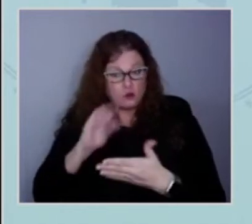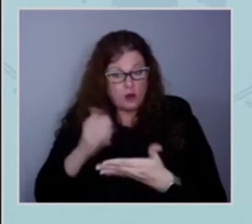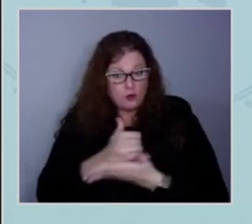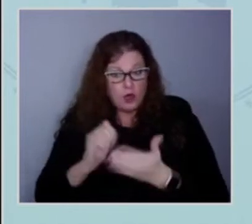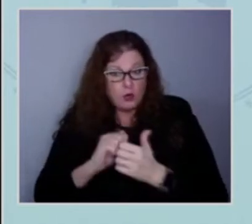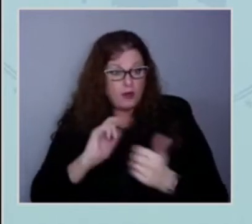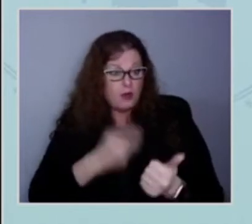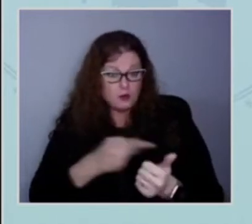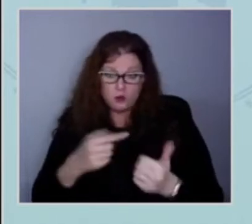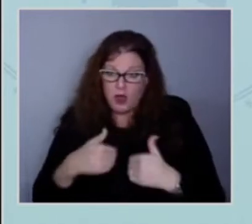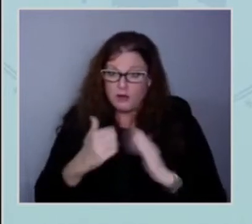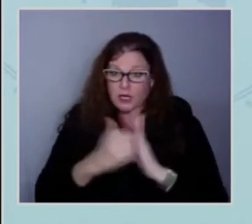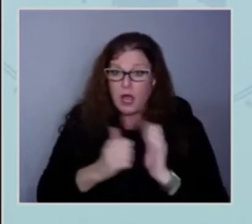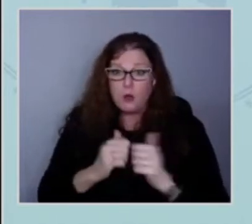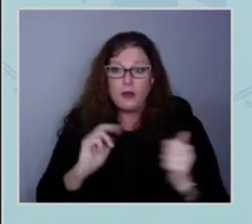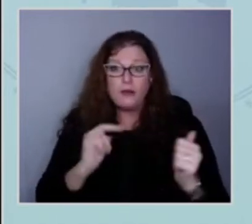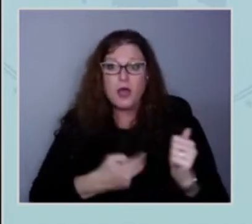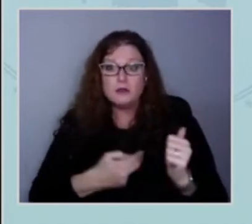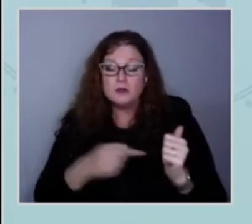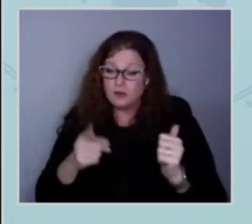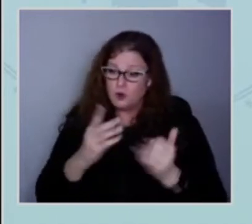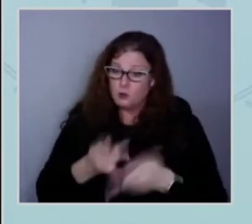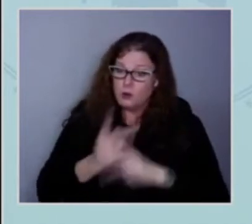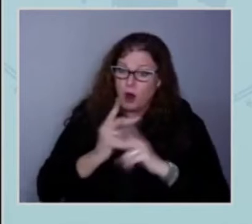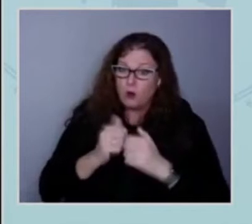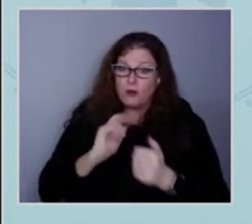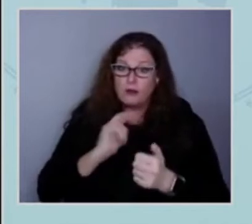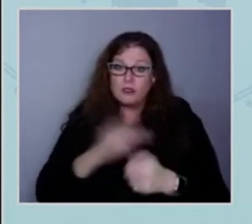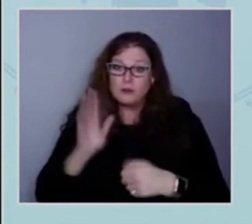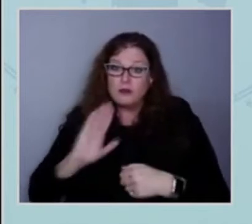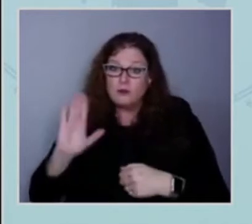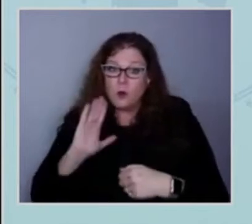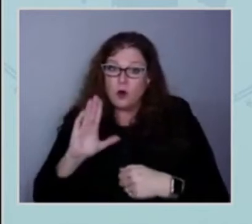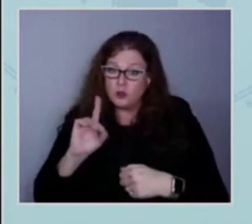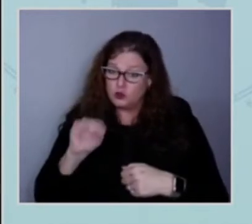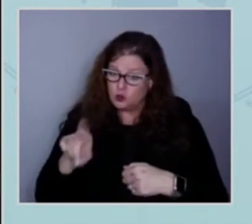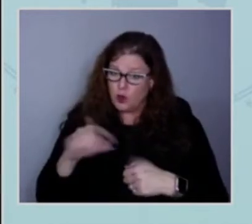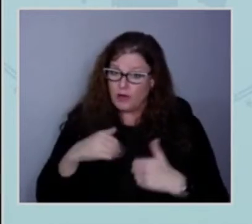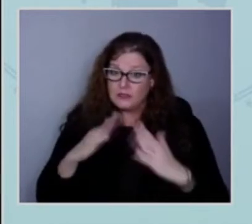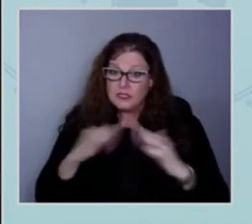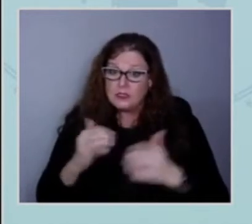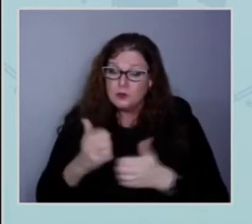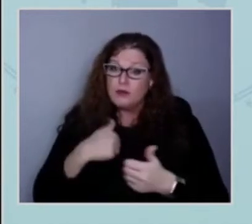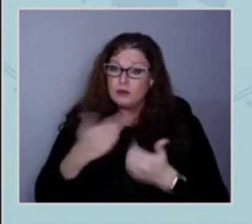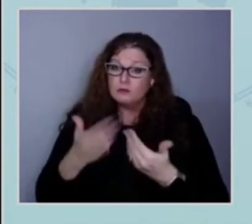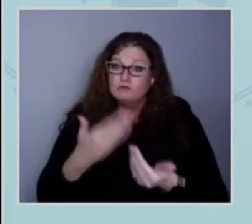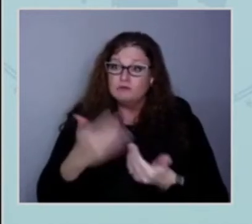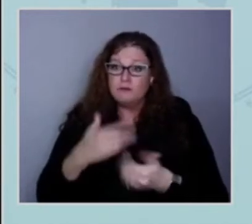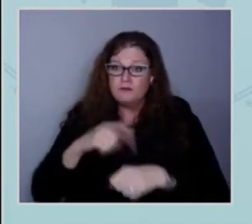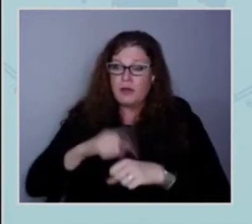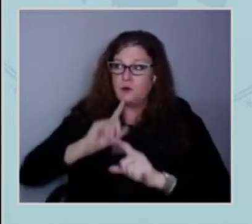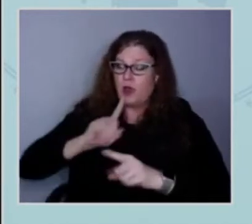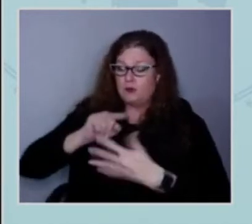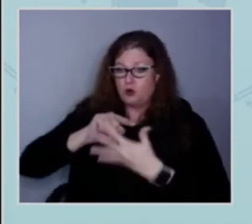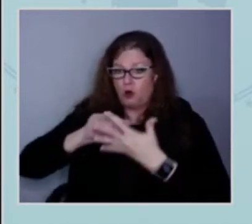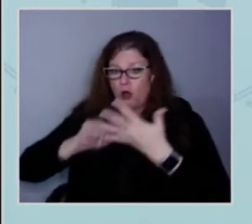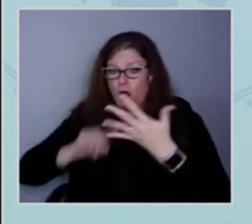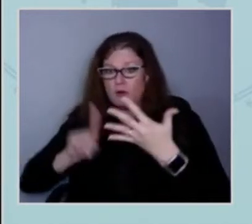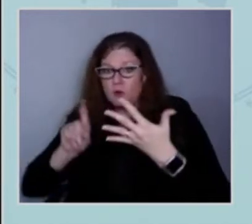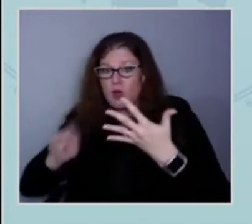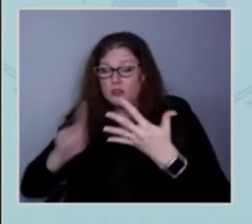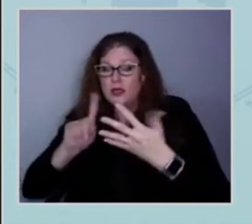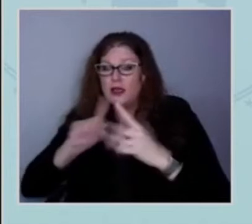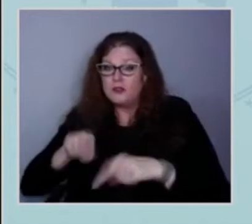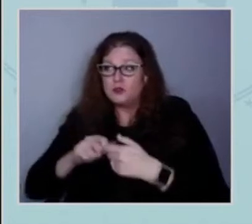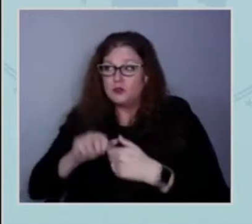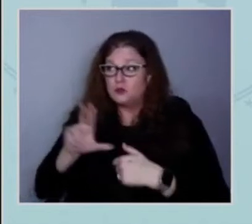much trouble to take the time to lend it. They'd ask you, do you have a credit card with us? Do you have an account with us? Have you borrowed with us before? Or do you have a system?